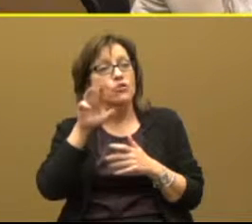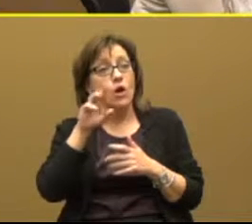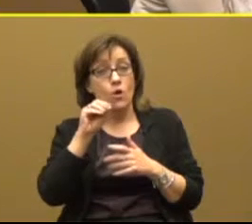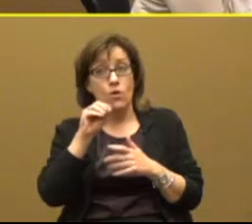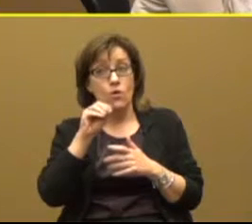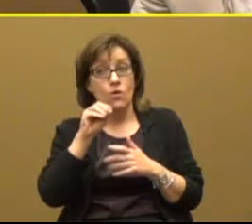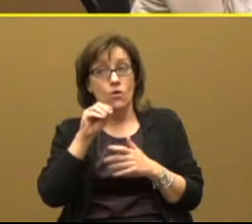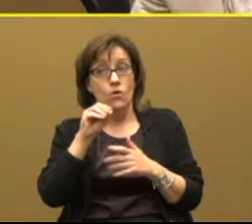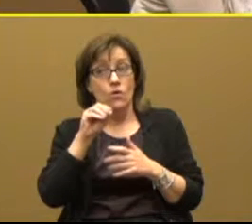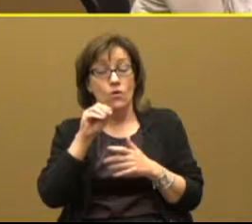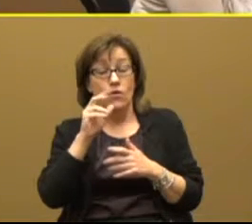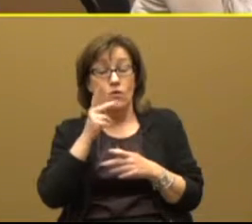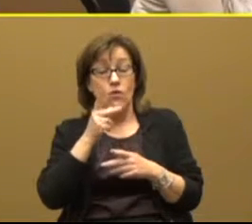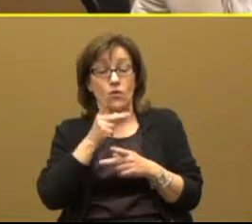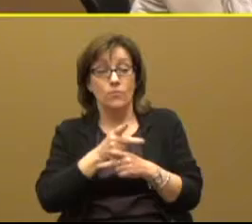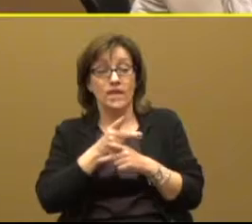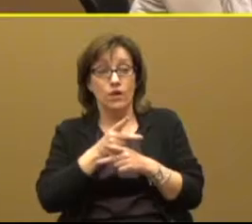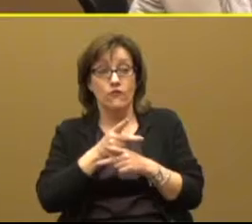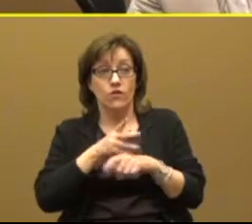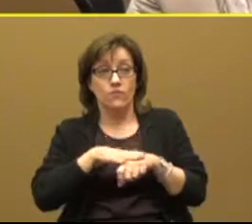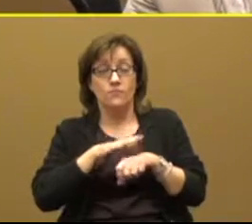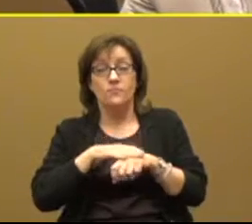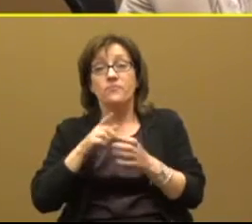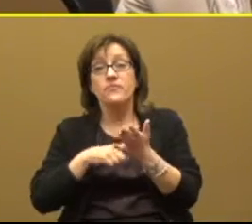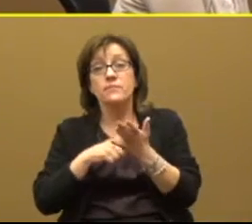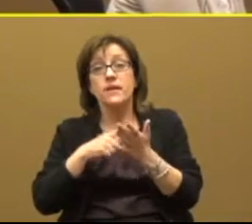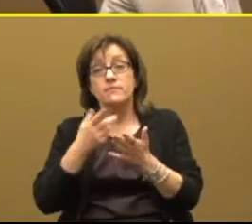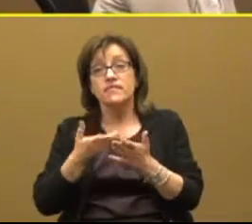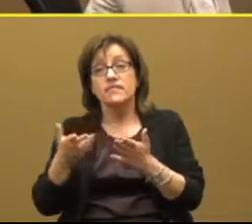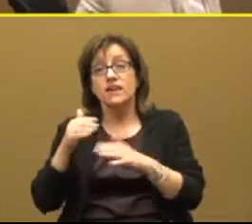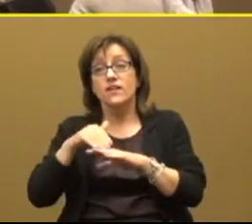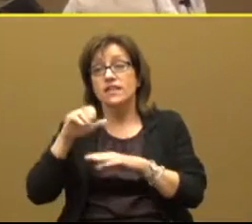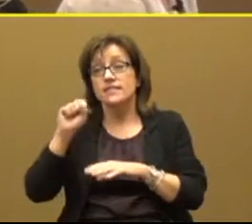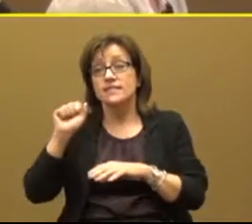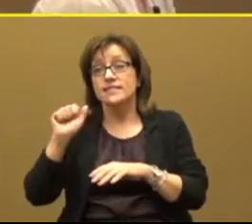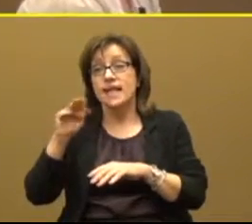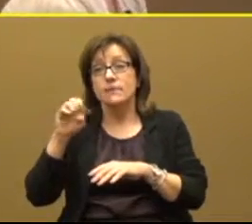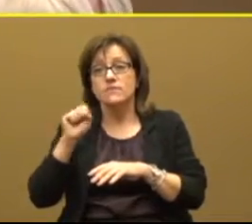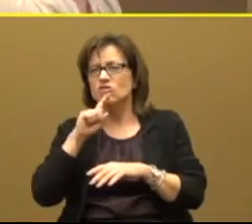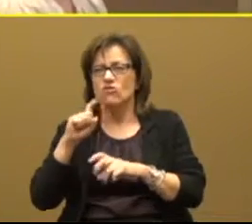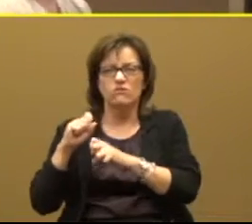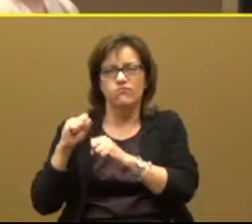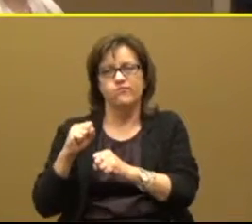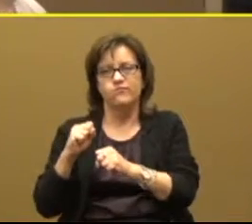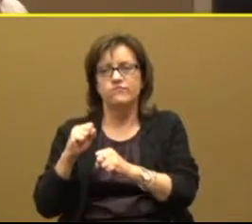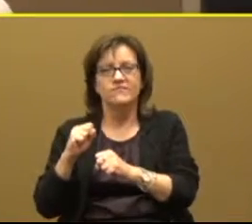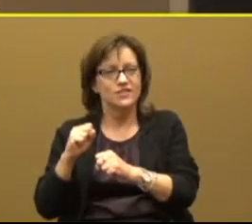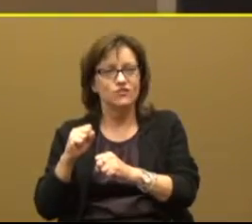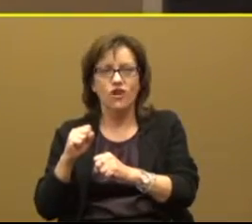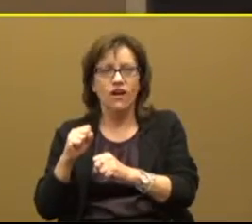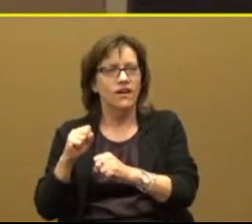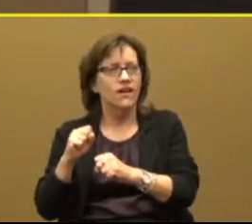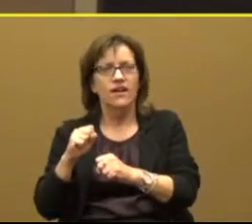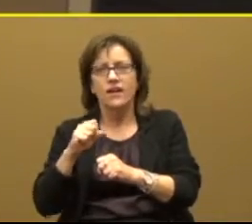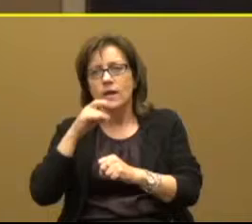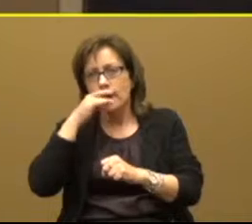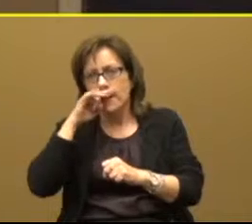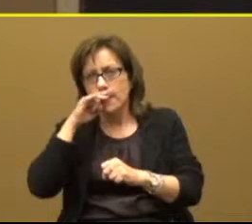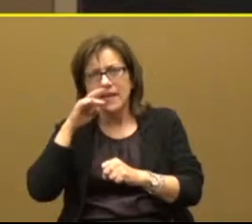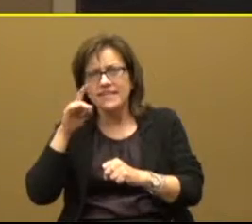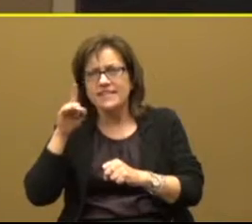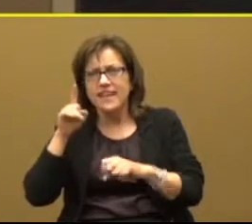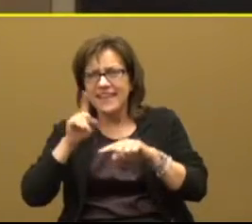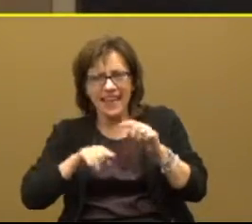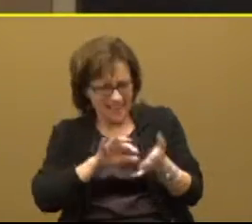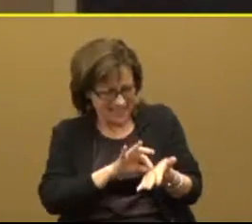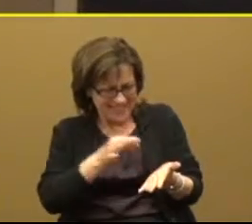buy it. Sometimes the kind at Sam's is the really durable kind, and kids can't hardly manipulate